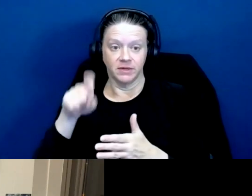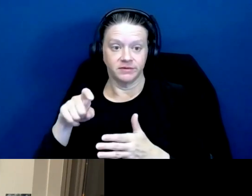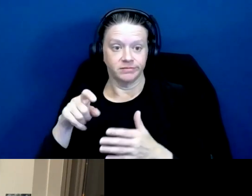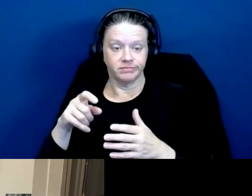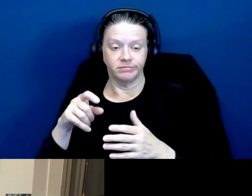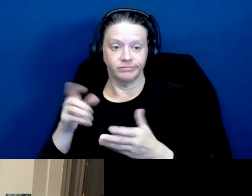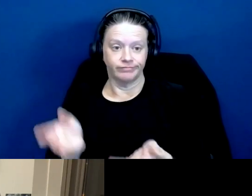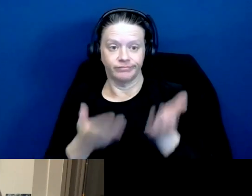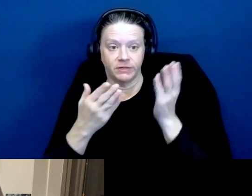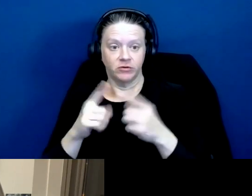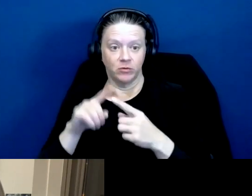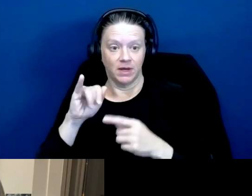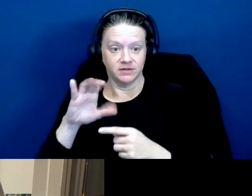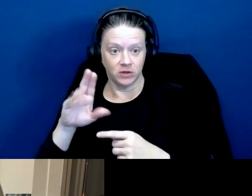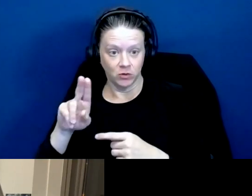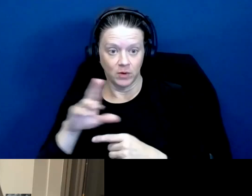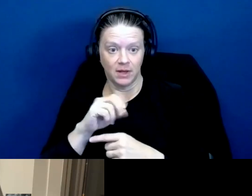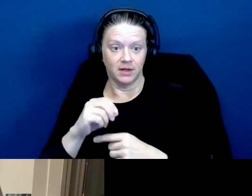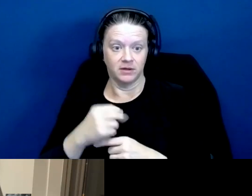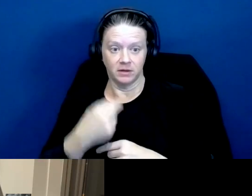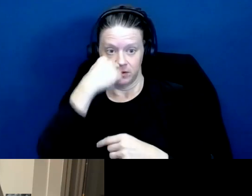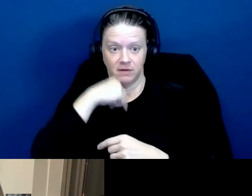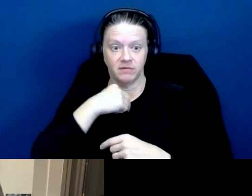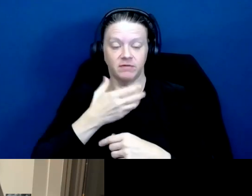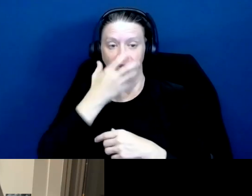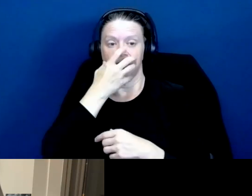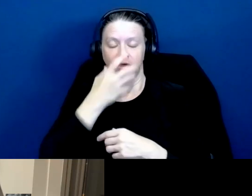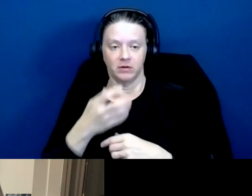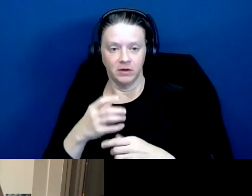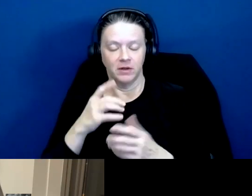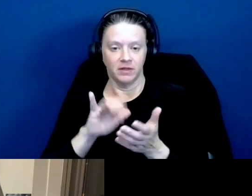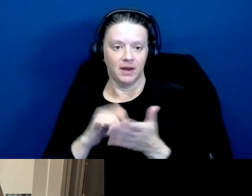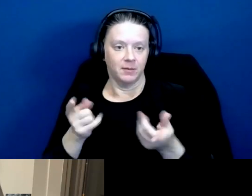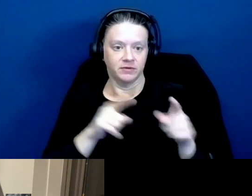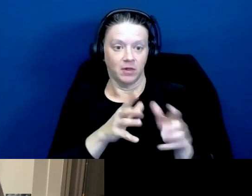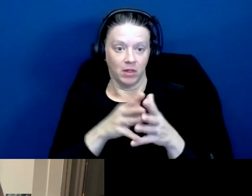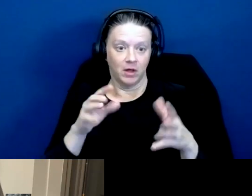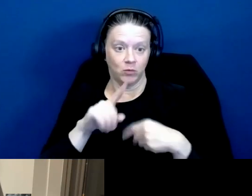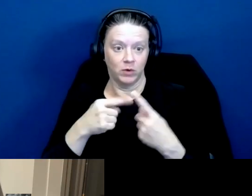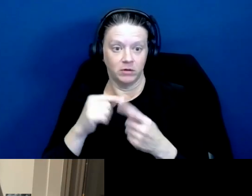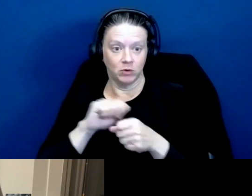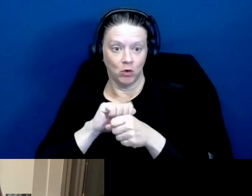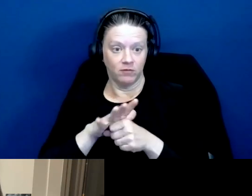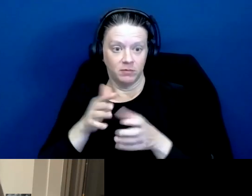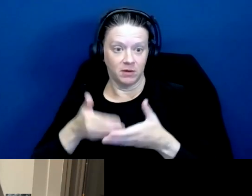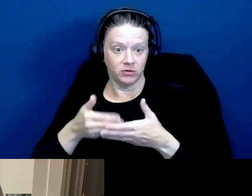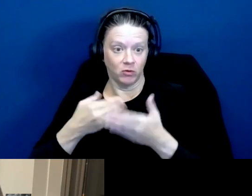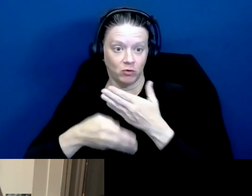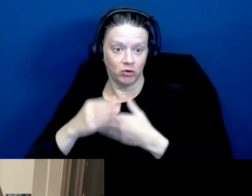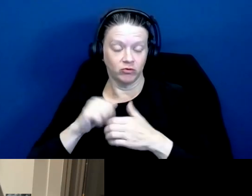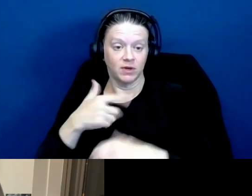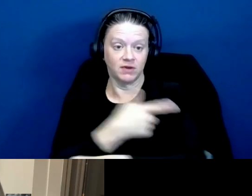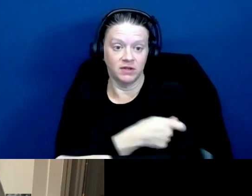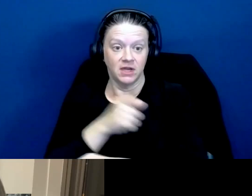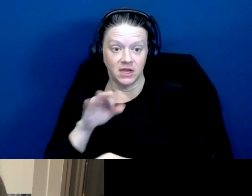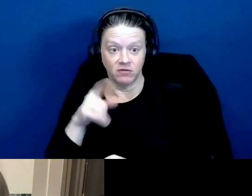at the hospital where I round the Delta Bates when the babies are born. So get vaccinated. And if you're